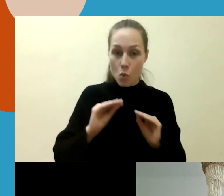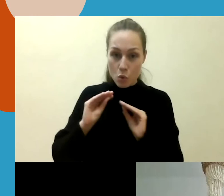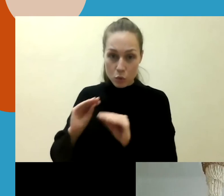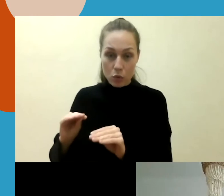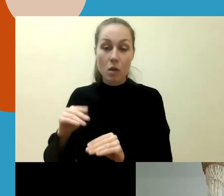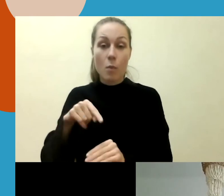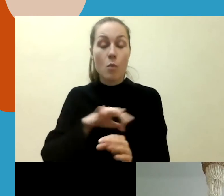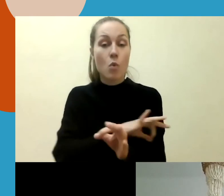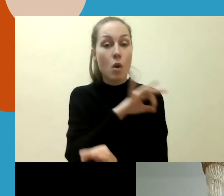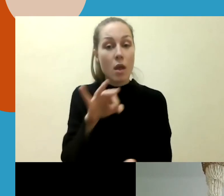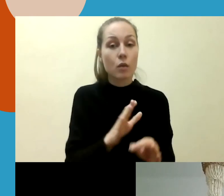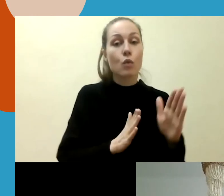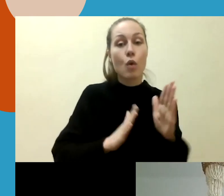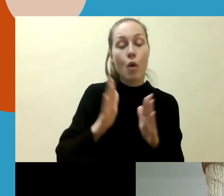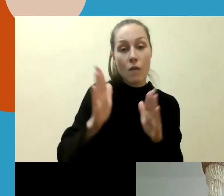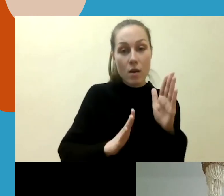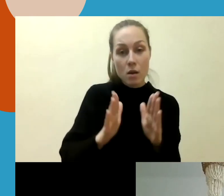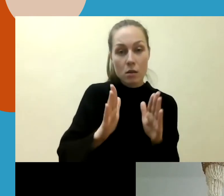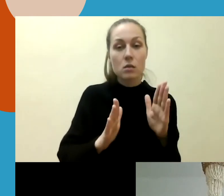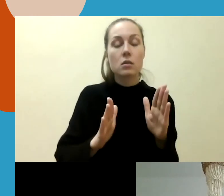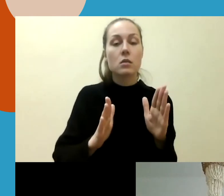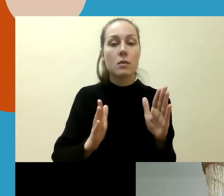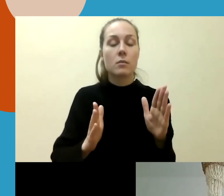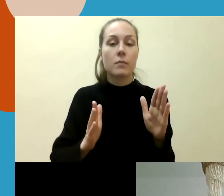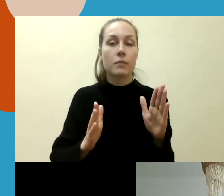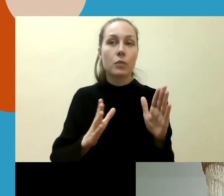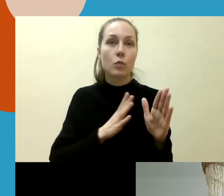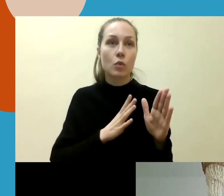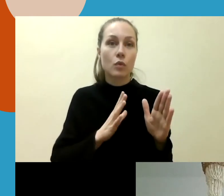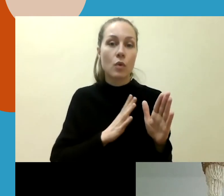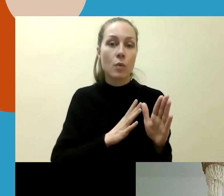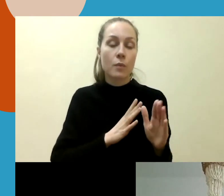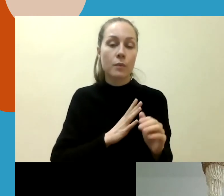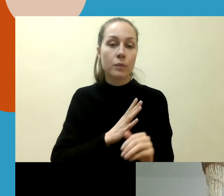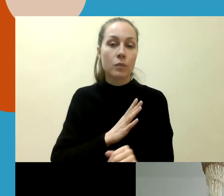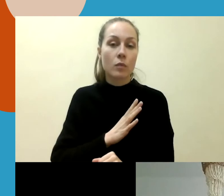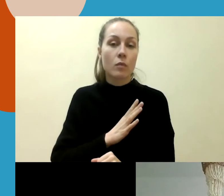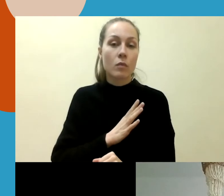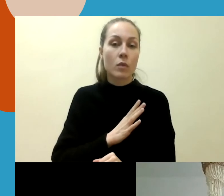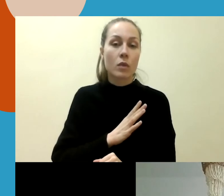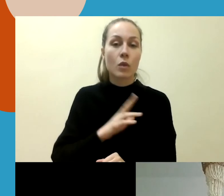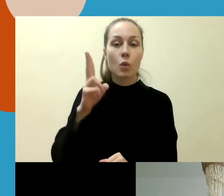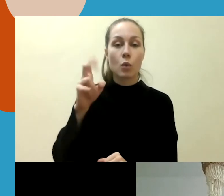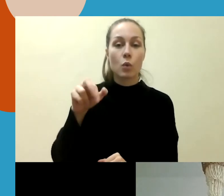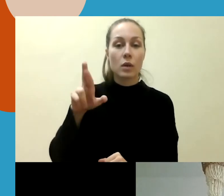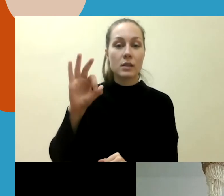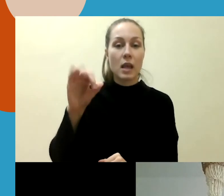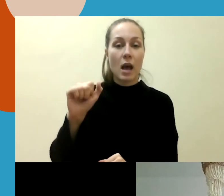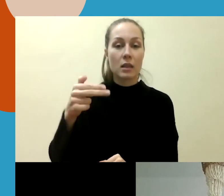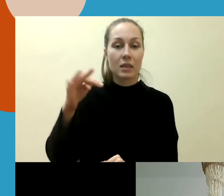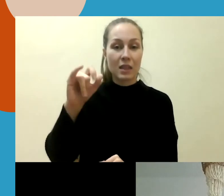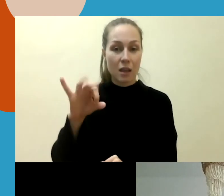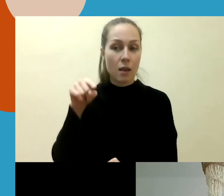These trainings were given to police officers, to judicial officers,